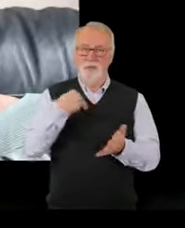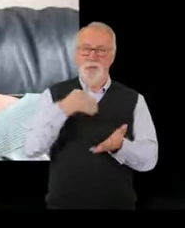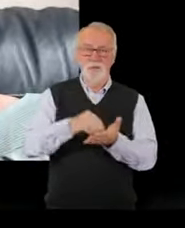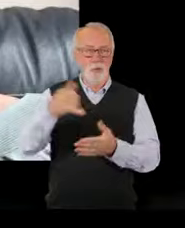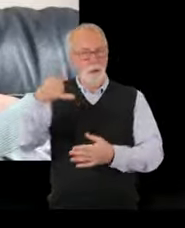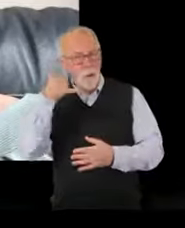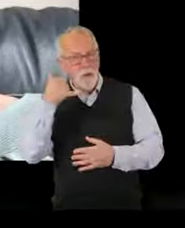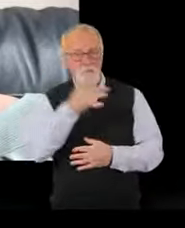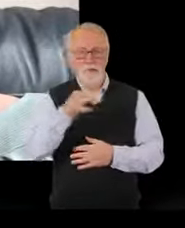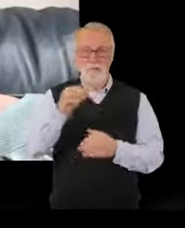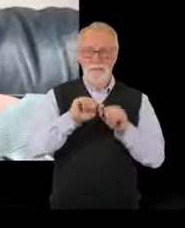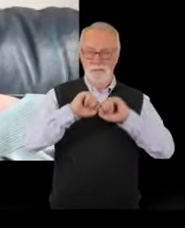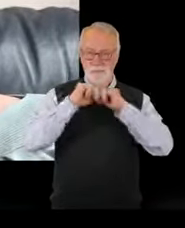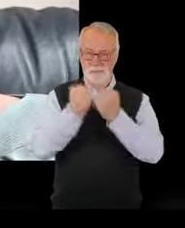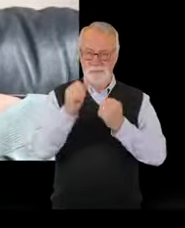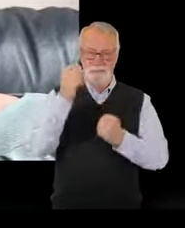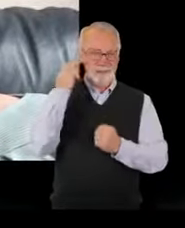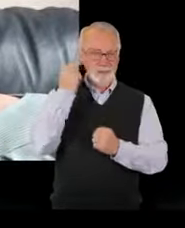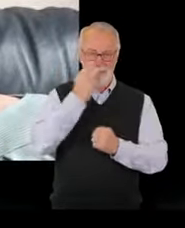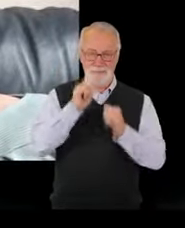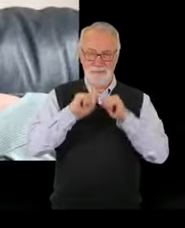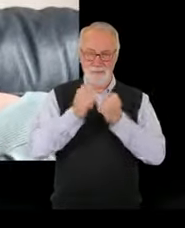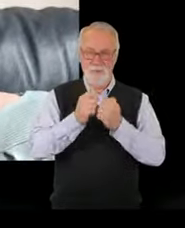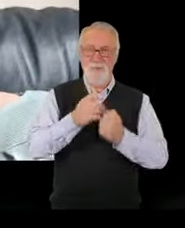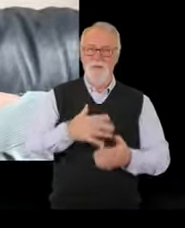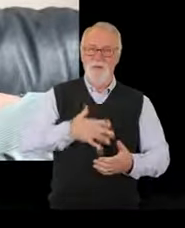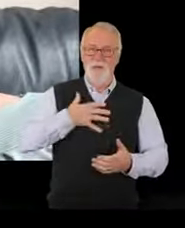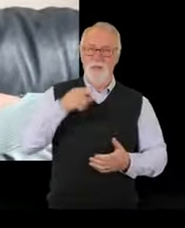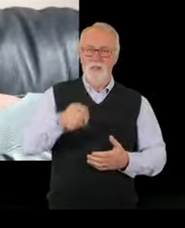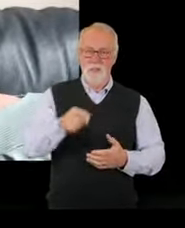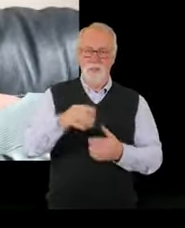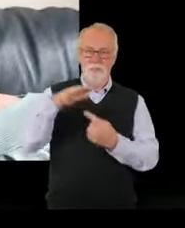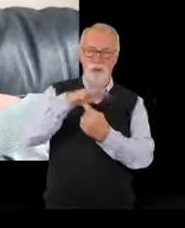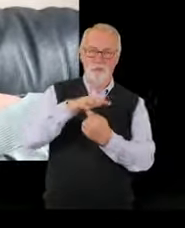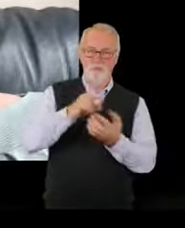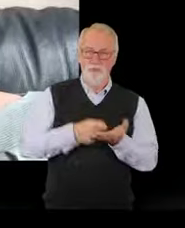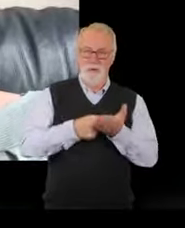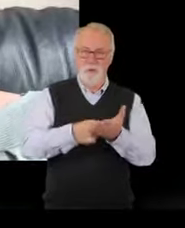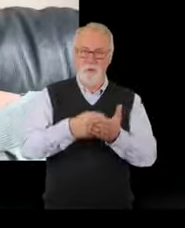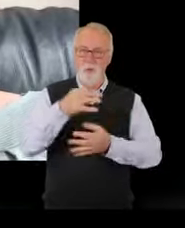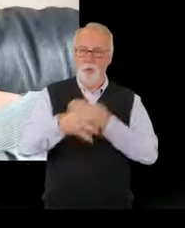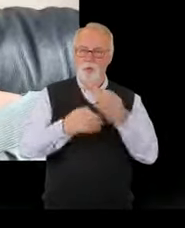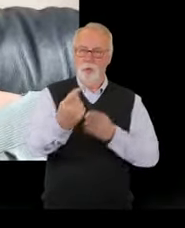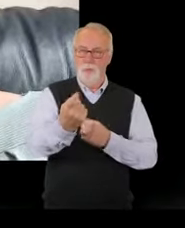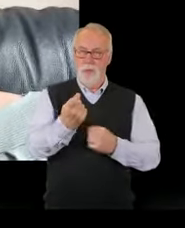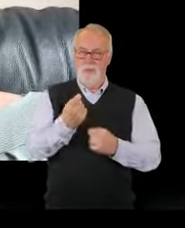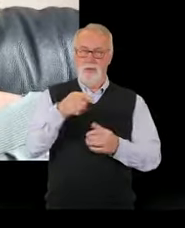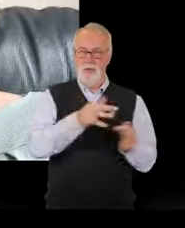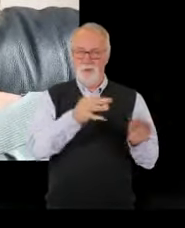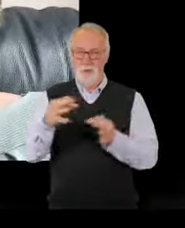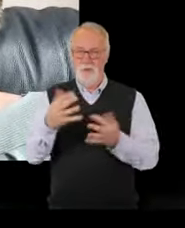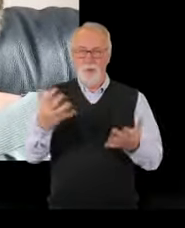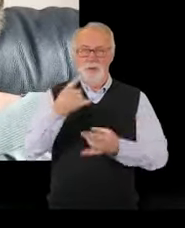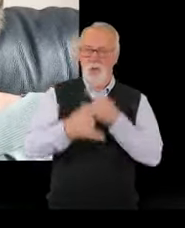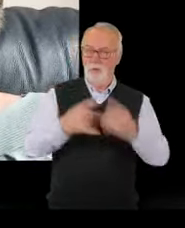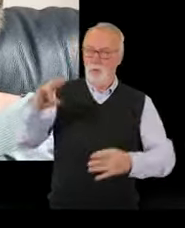priority referral and was going to come out that afternoon. So it happened very quickly and when